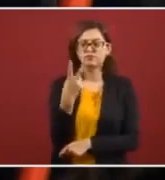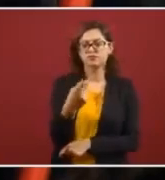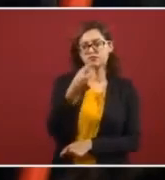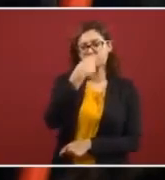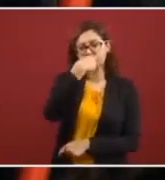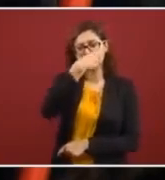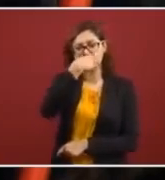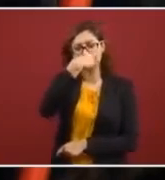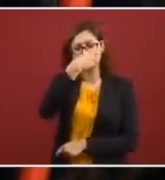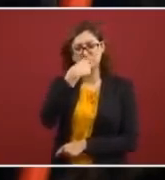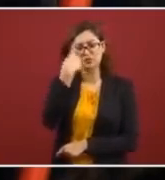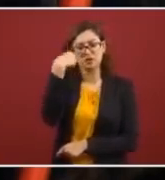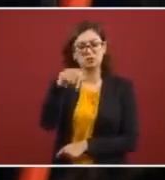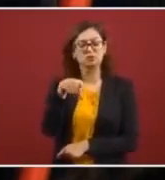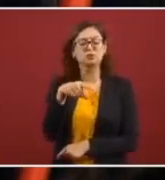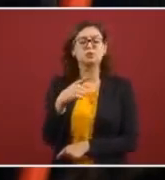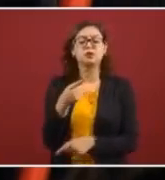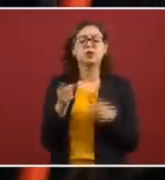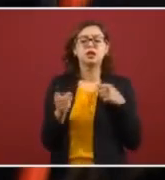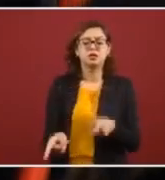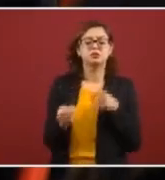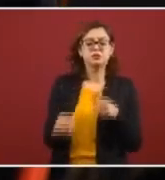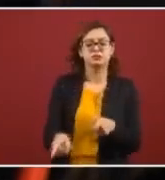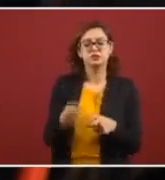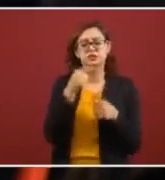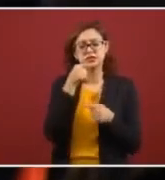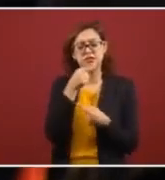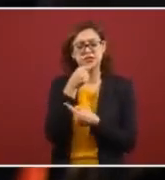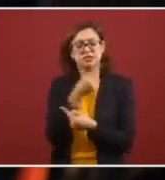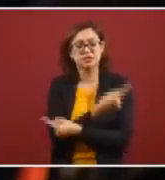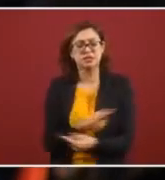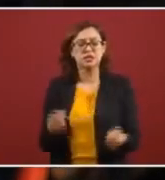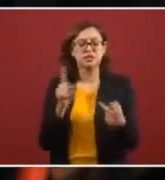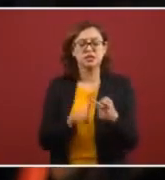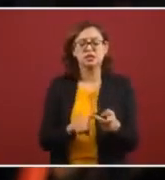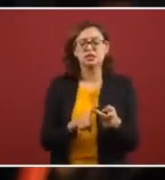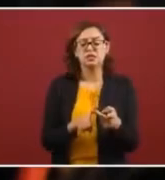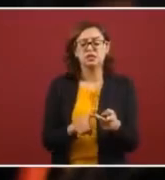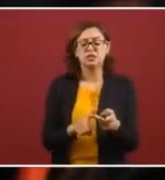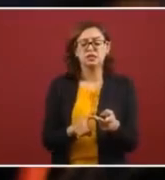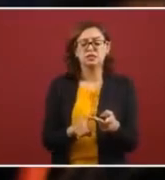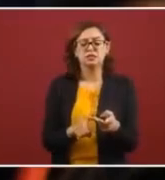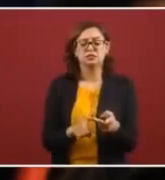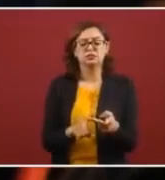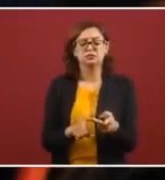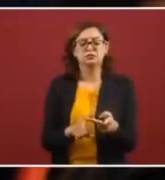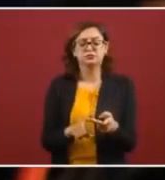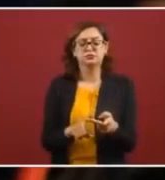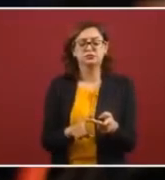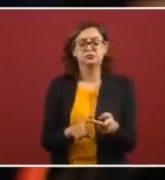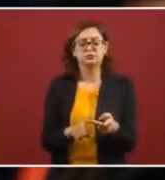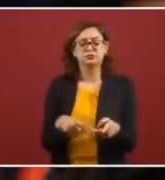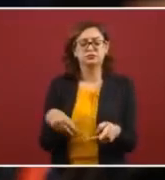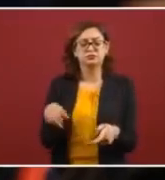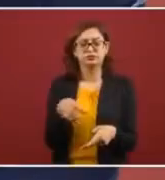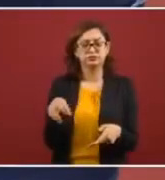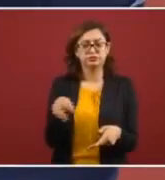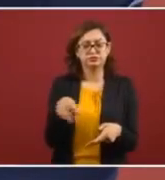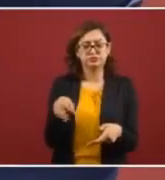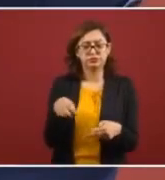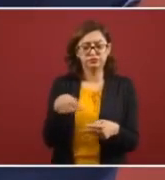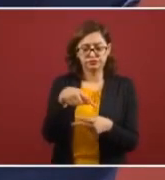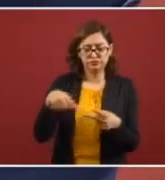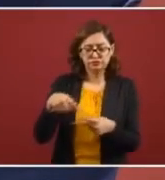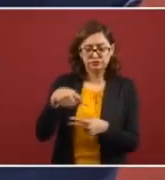particular have to para go la epilepsia for... infantil, el Evercetam y la Levodopa? For levodopa with people with